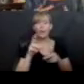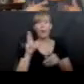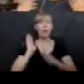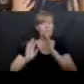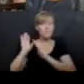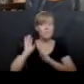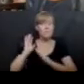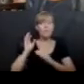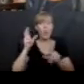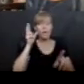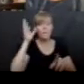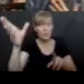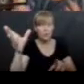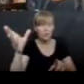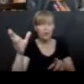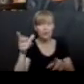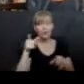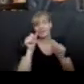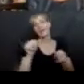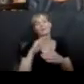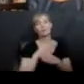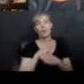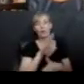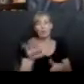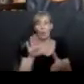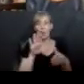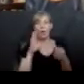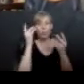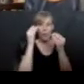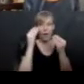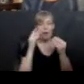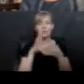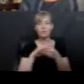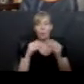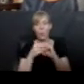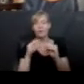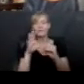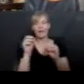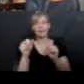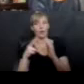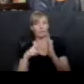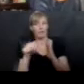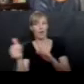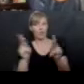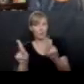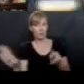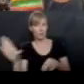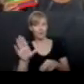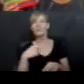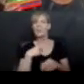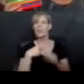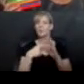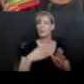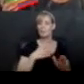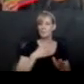ideas, you can share your thoughts, and then you can also read other people's thoughts. I showed you my vintage diary, right?